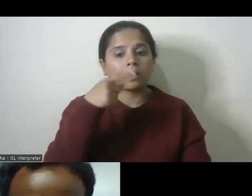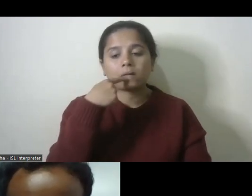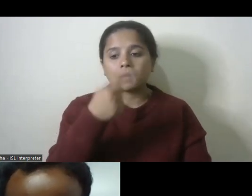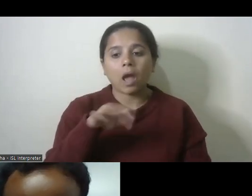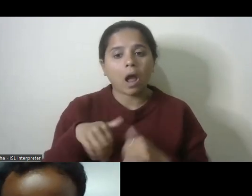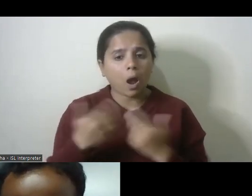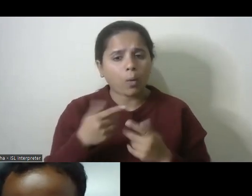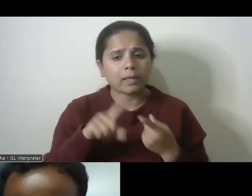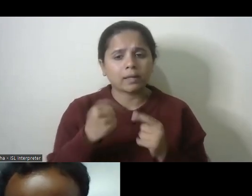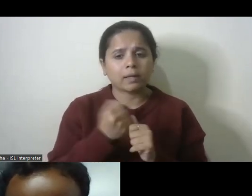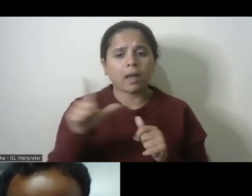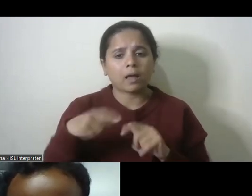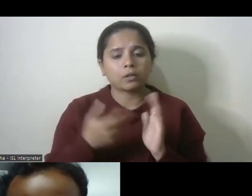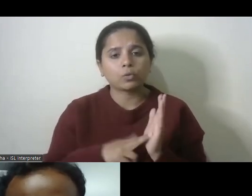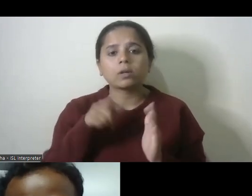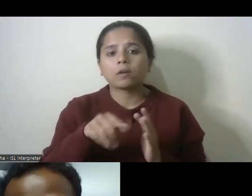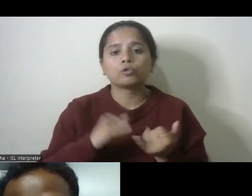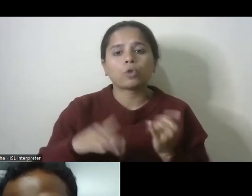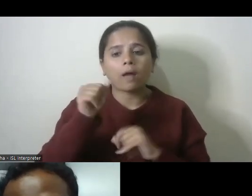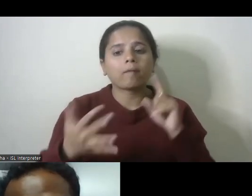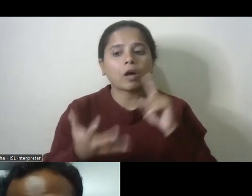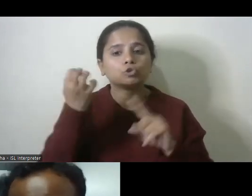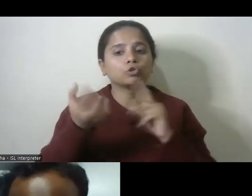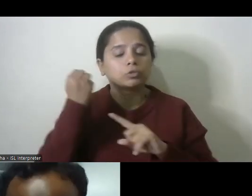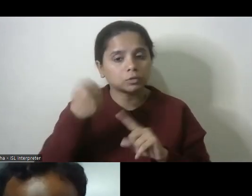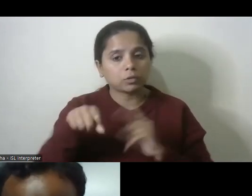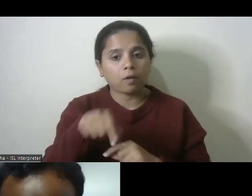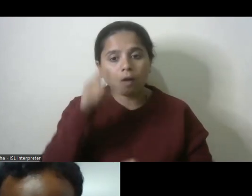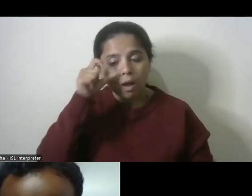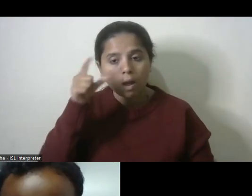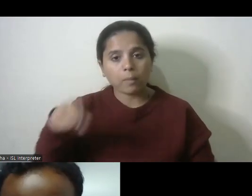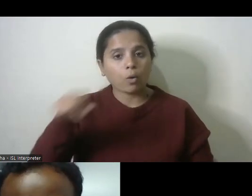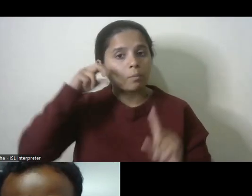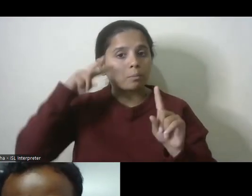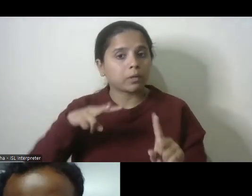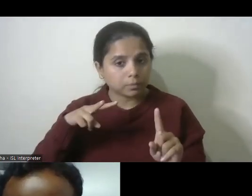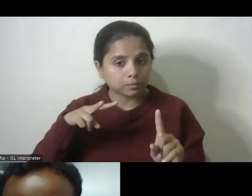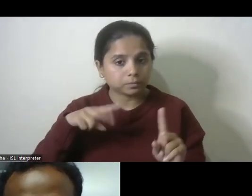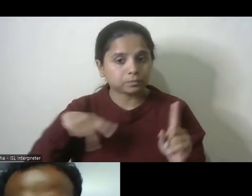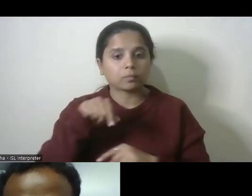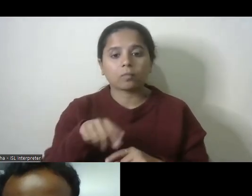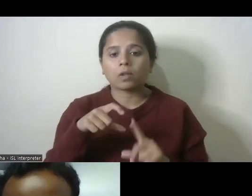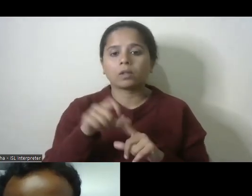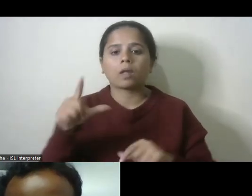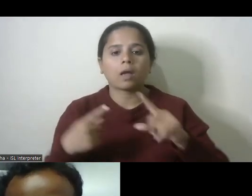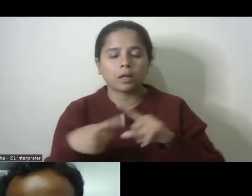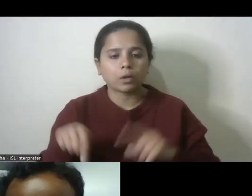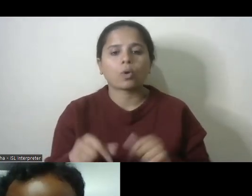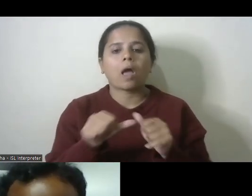how egalitarian society achieved through an Ambedkar perspective in this Dalit and